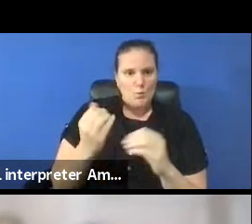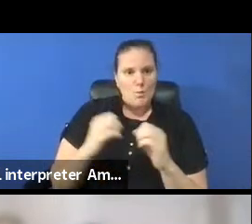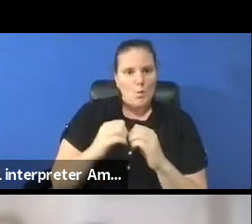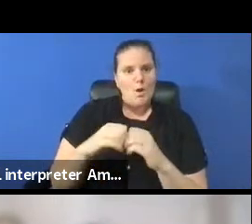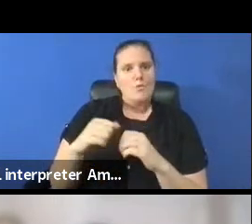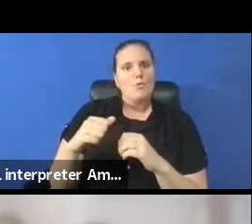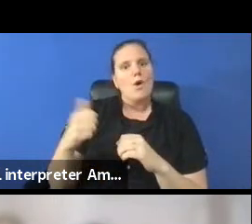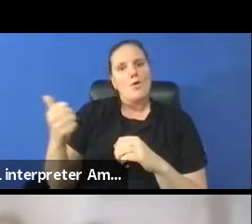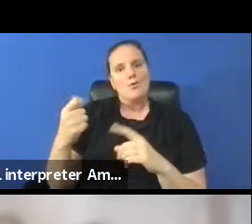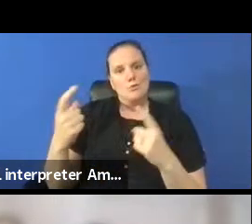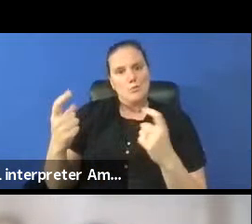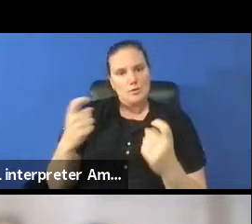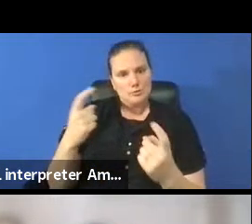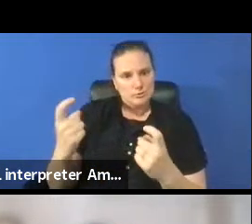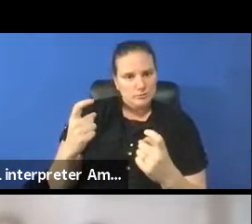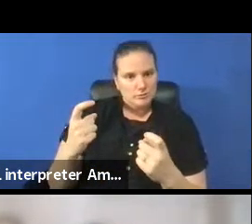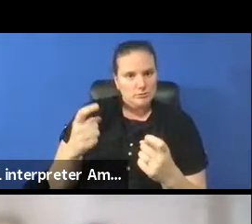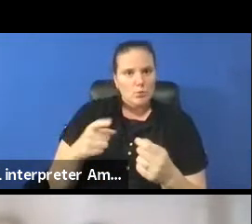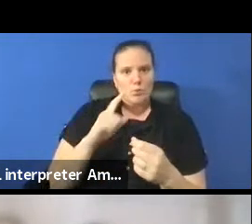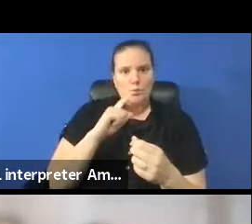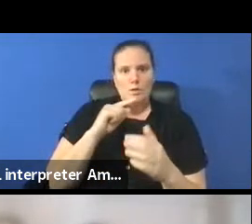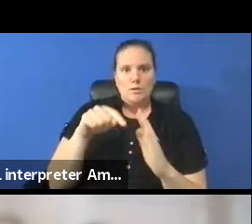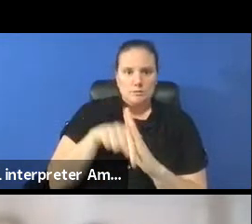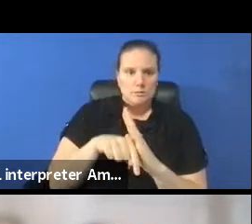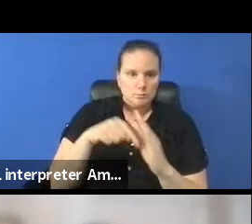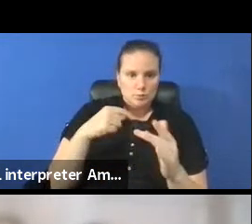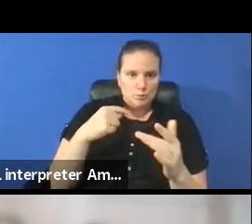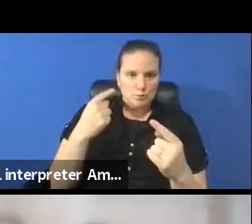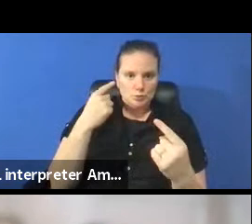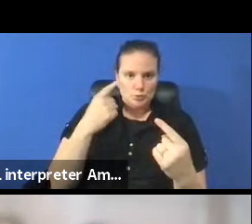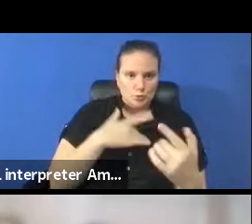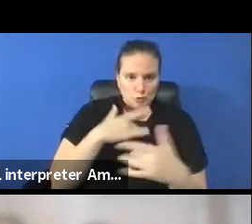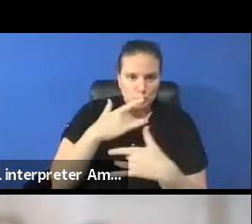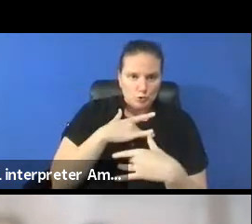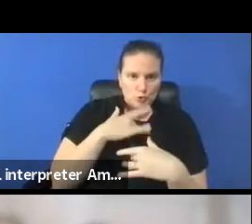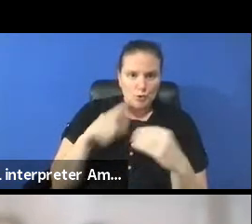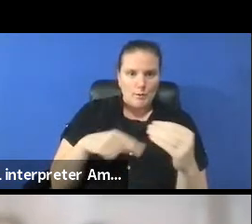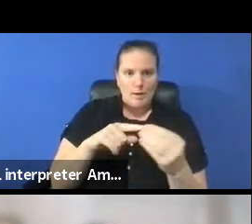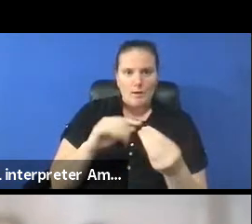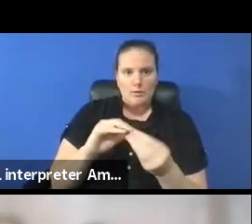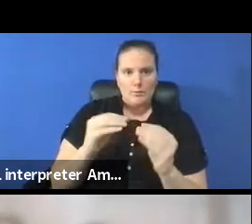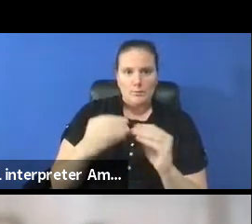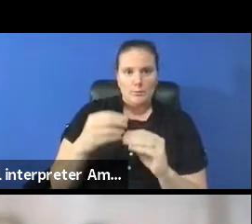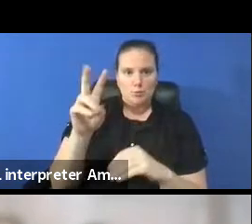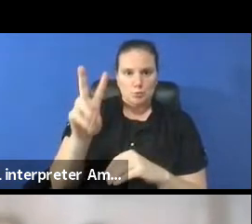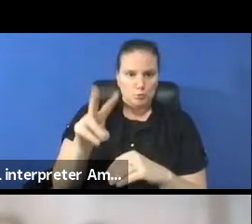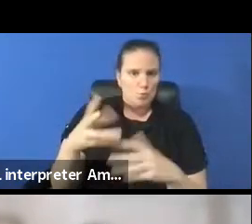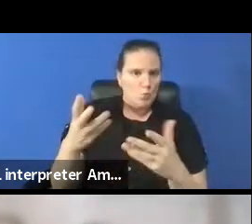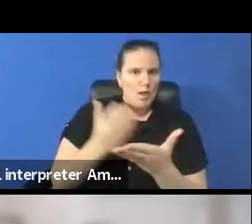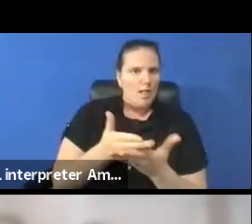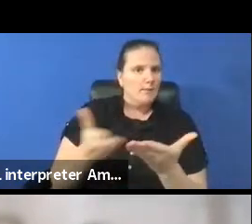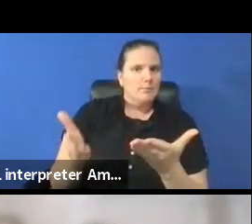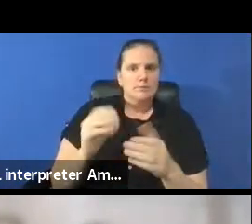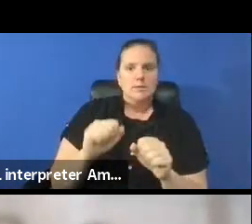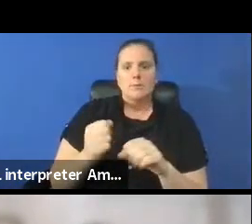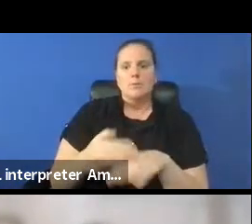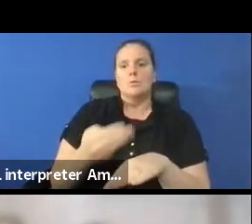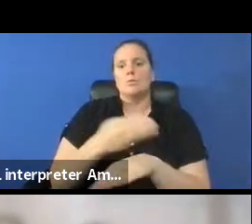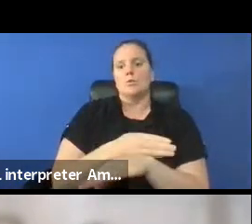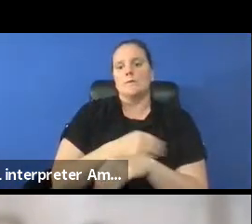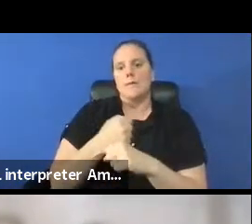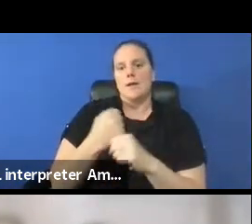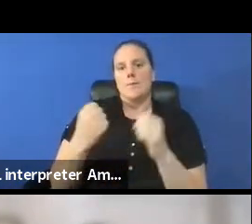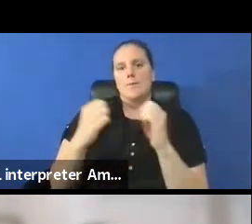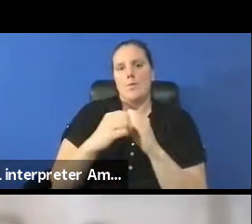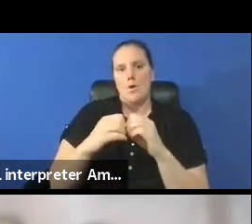other questions, where there was a real deep concern about question number 2, like what are the elements that can be improved and make it more